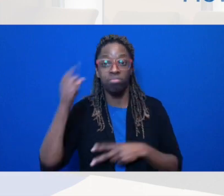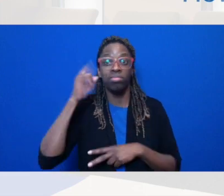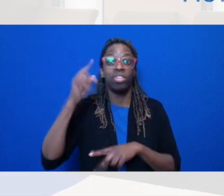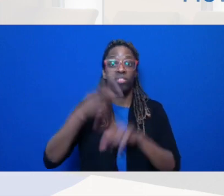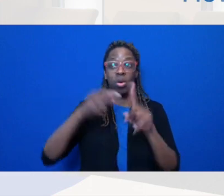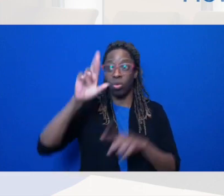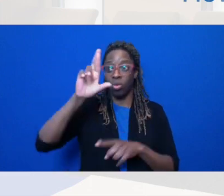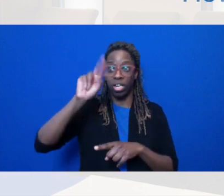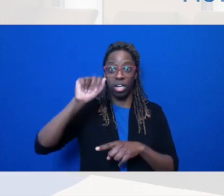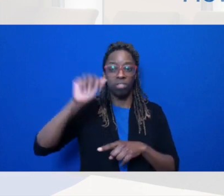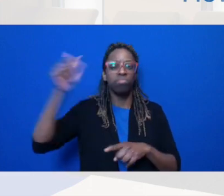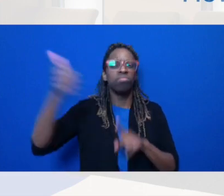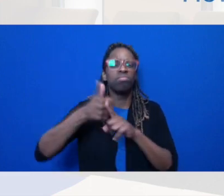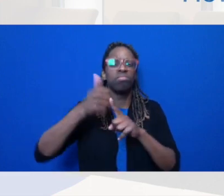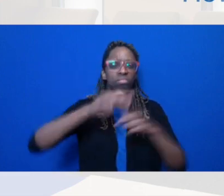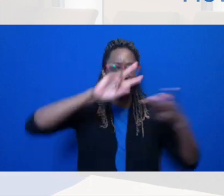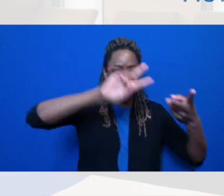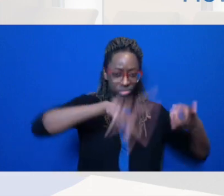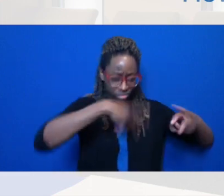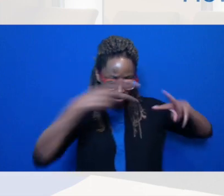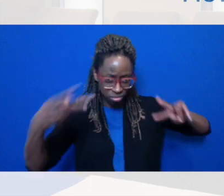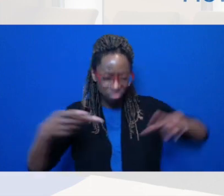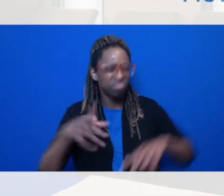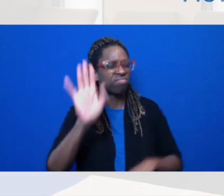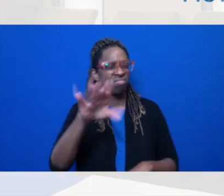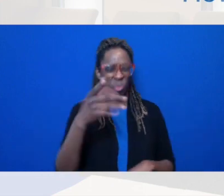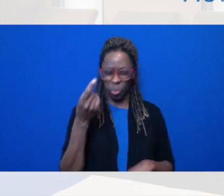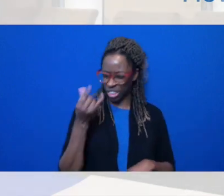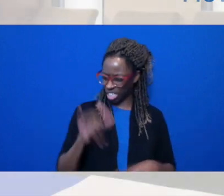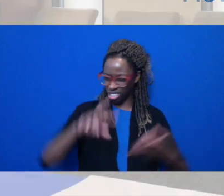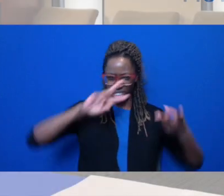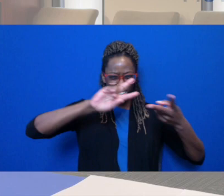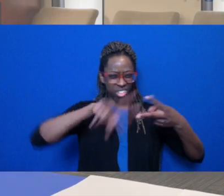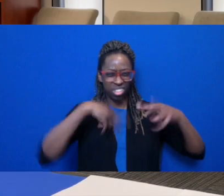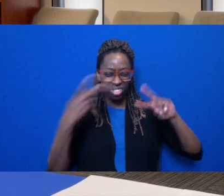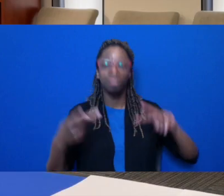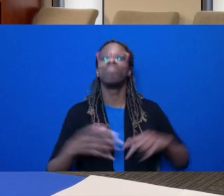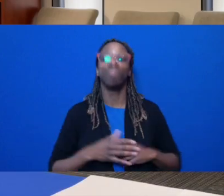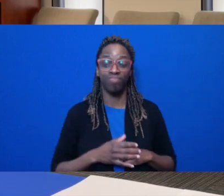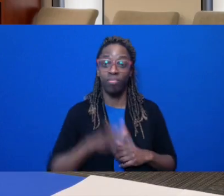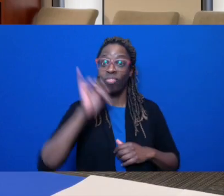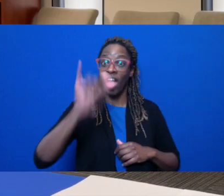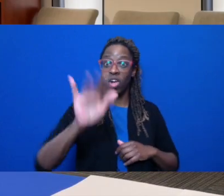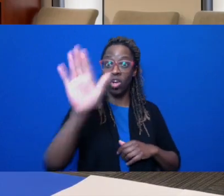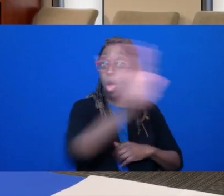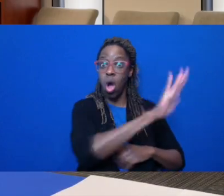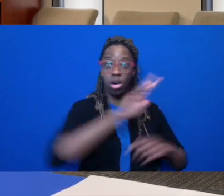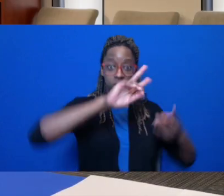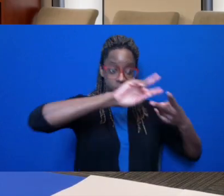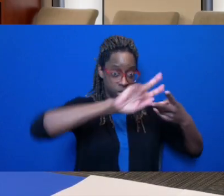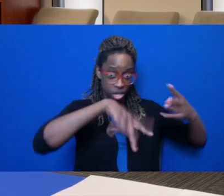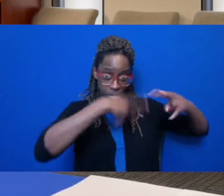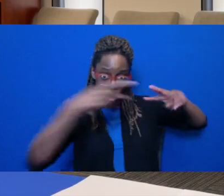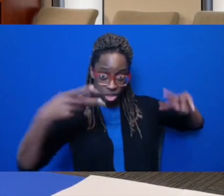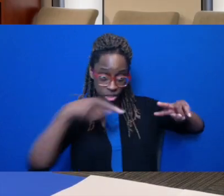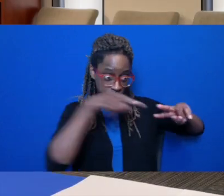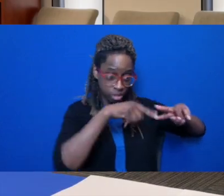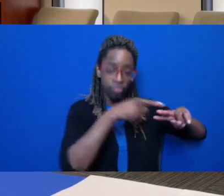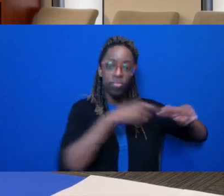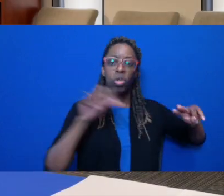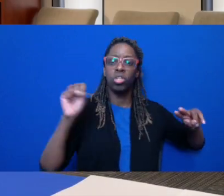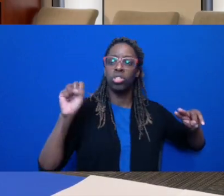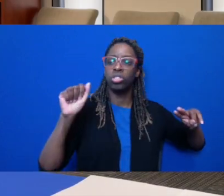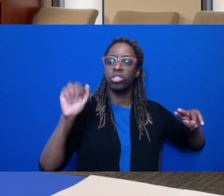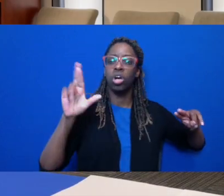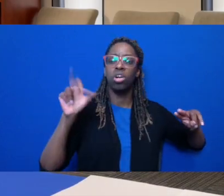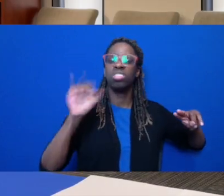of the SARS-CoV-2 virus that causes COVID-19, and it's injected into you. Now, to be clear, this is a very